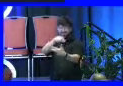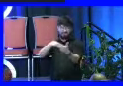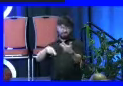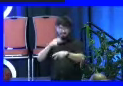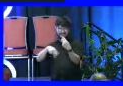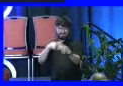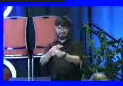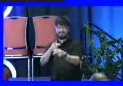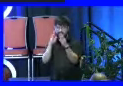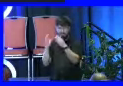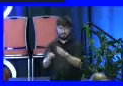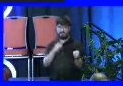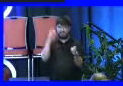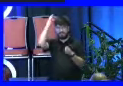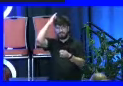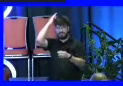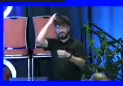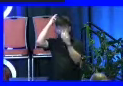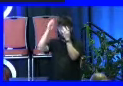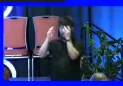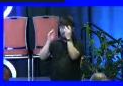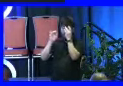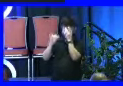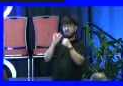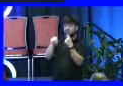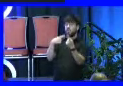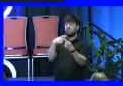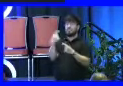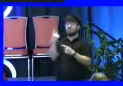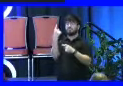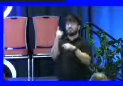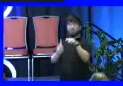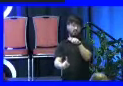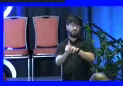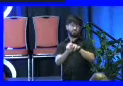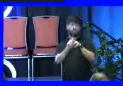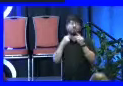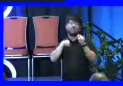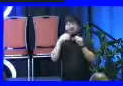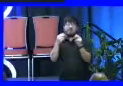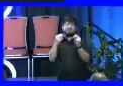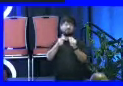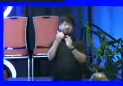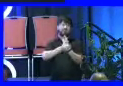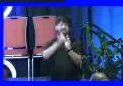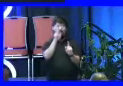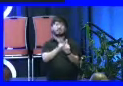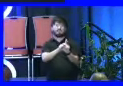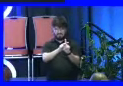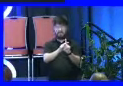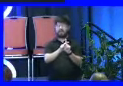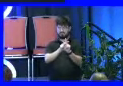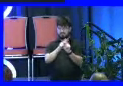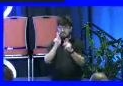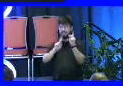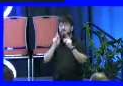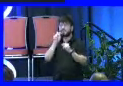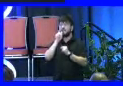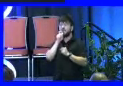plans that when somebody comes in and they haven't selected one, we will auto assign them to one. These are for folks who are not duals and